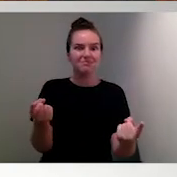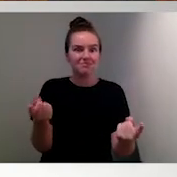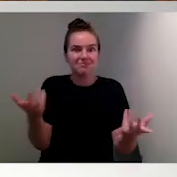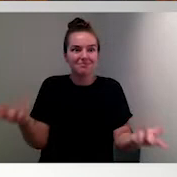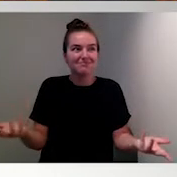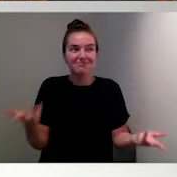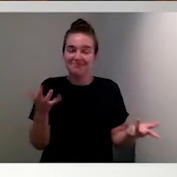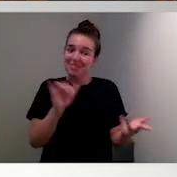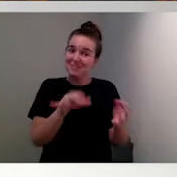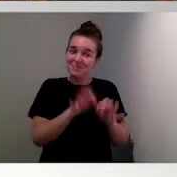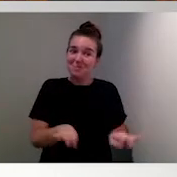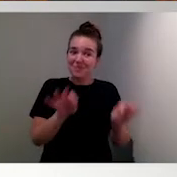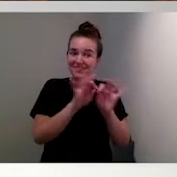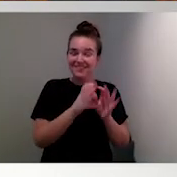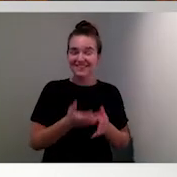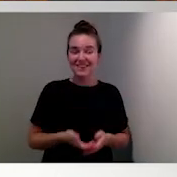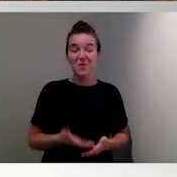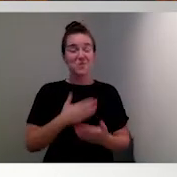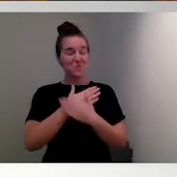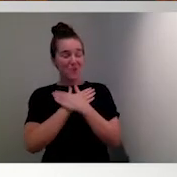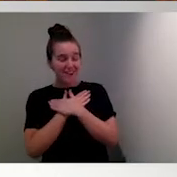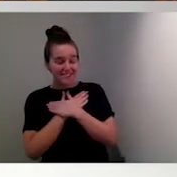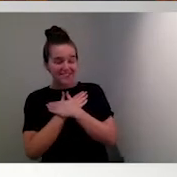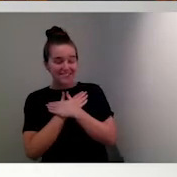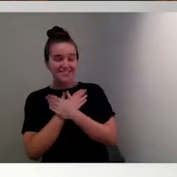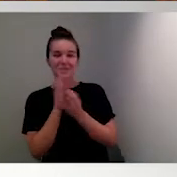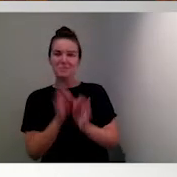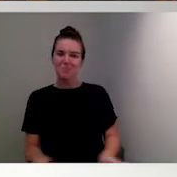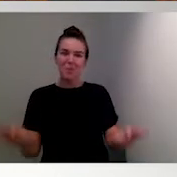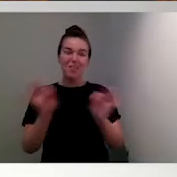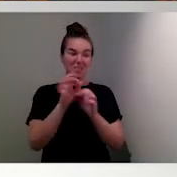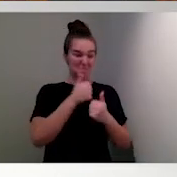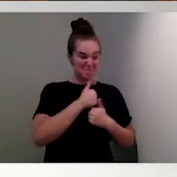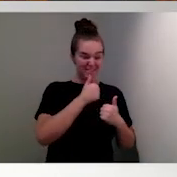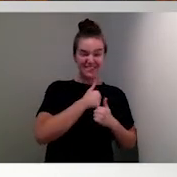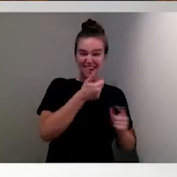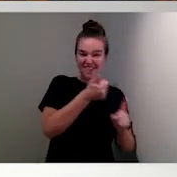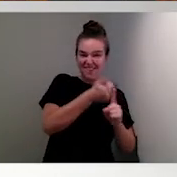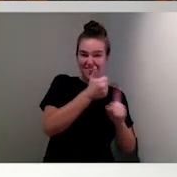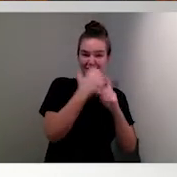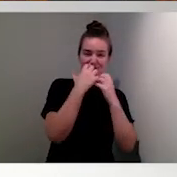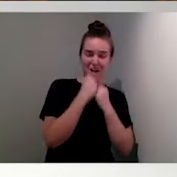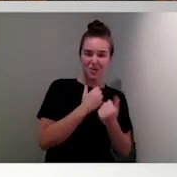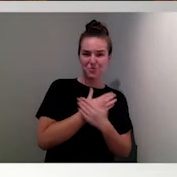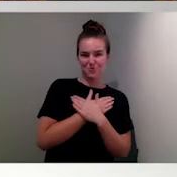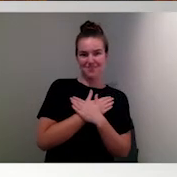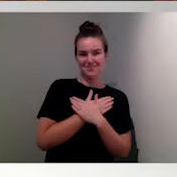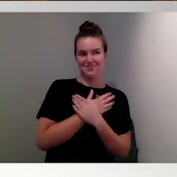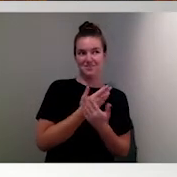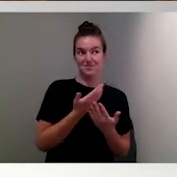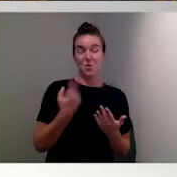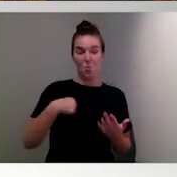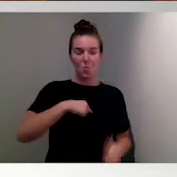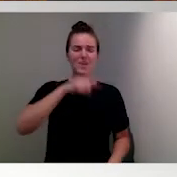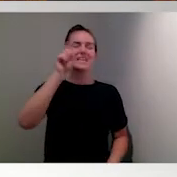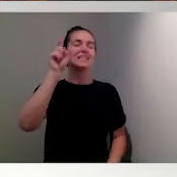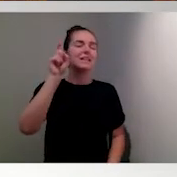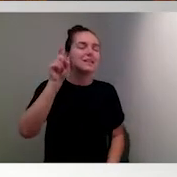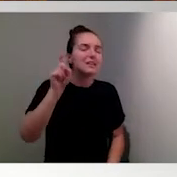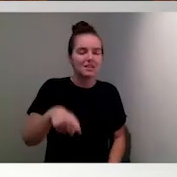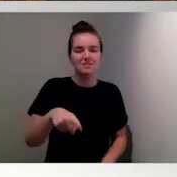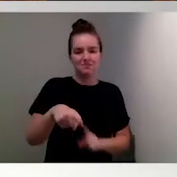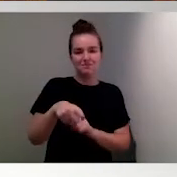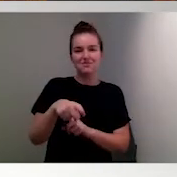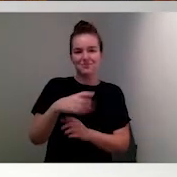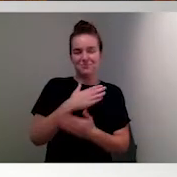is there. Rest is important. The military values it. it's something that we need to do.